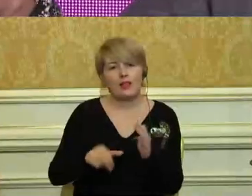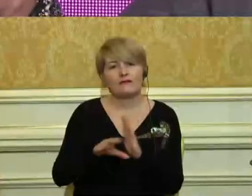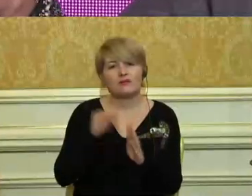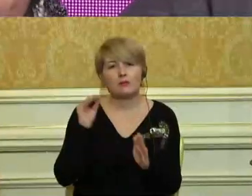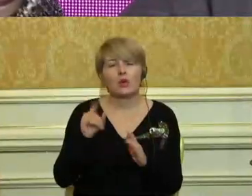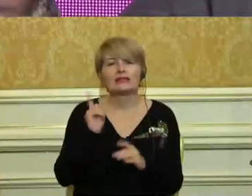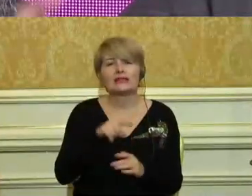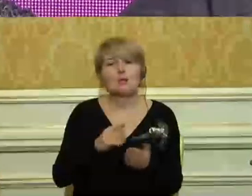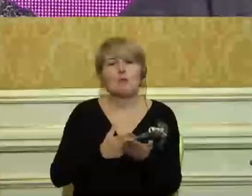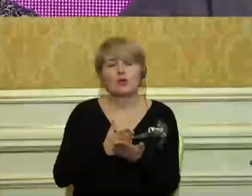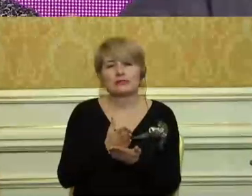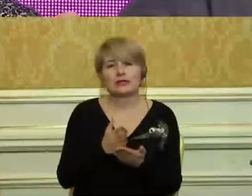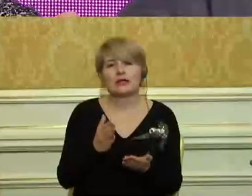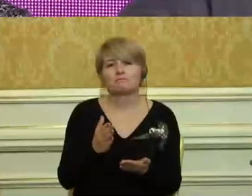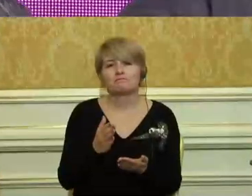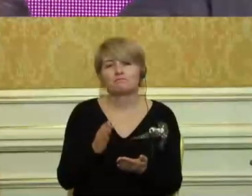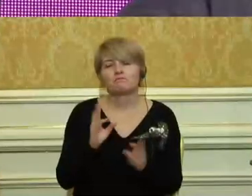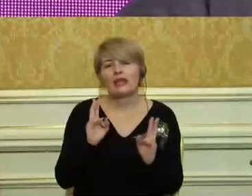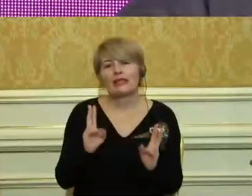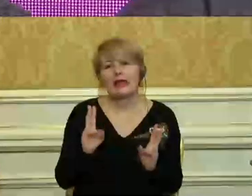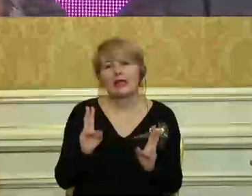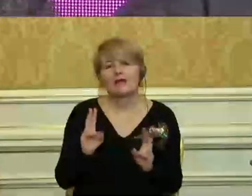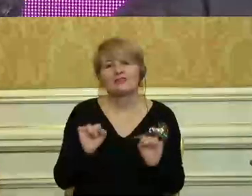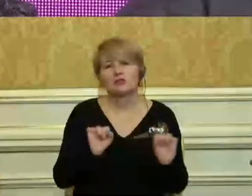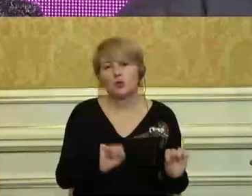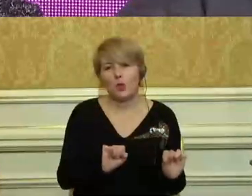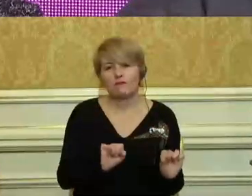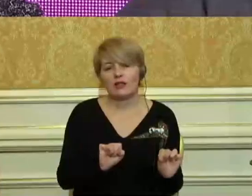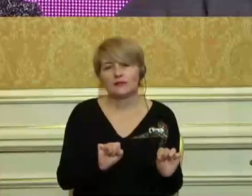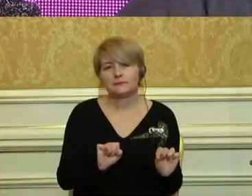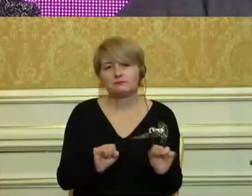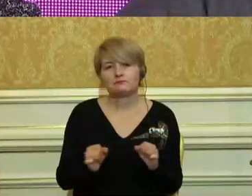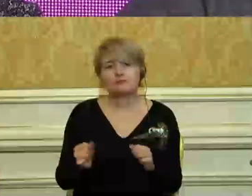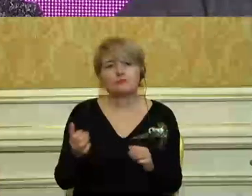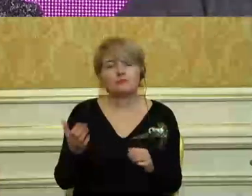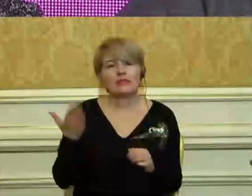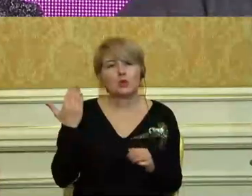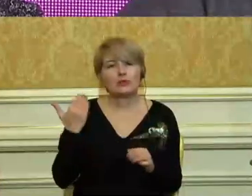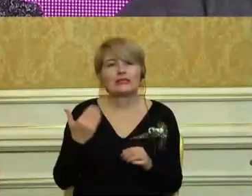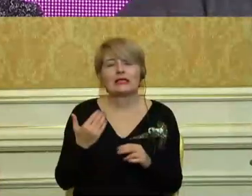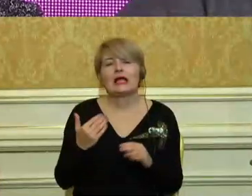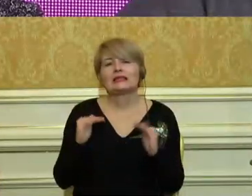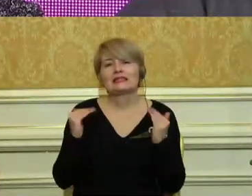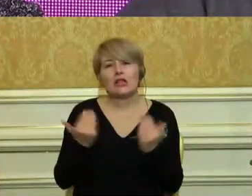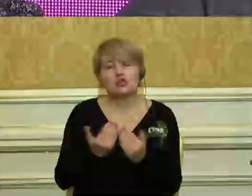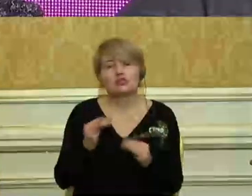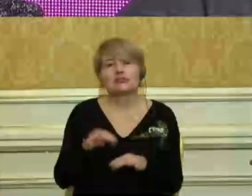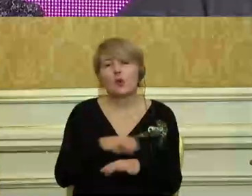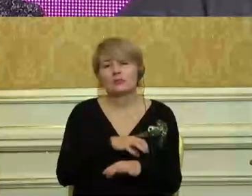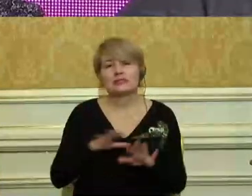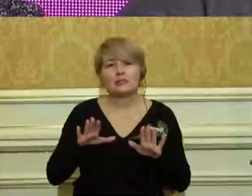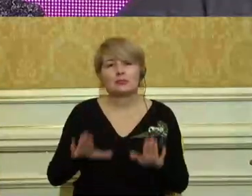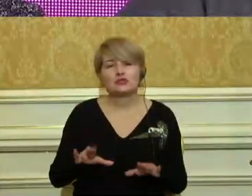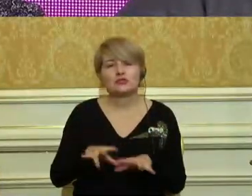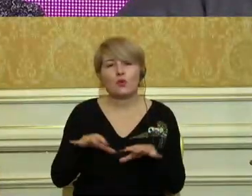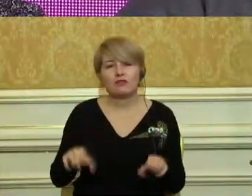politicians, we restored independence, and former communists came back to power. But we were able to agree on our